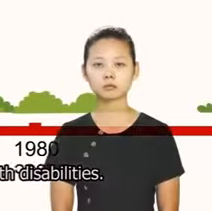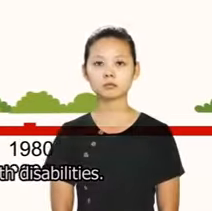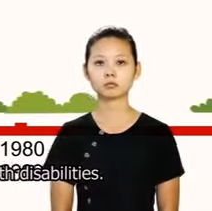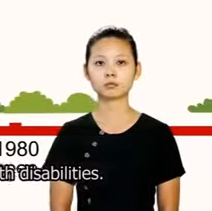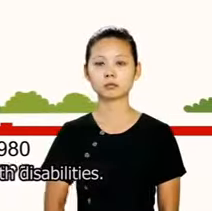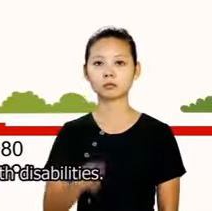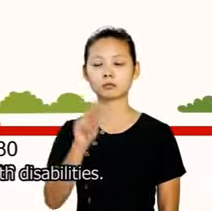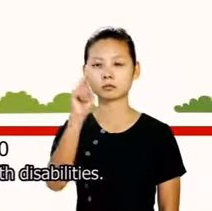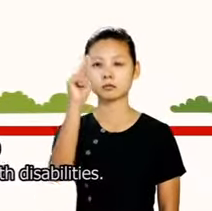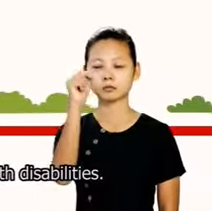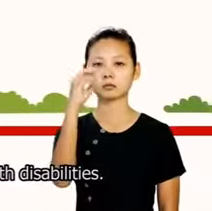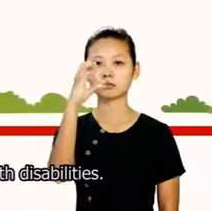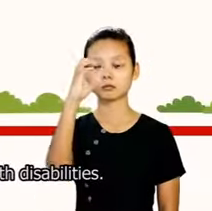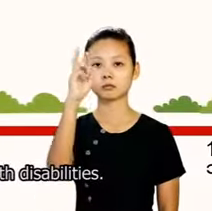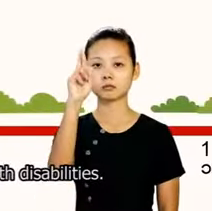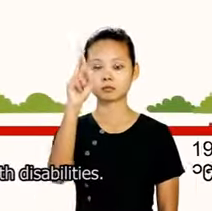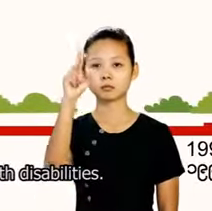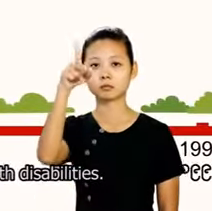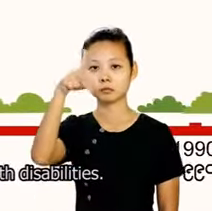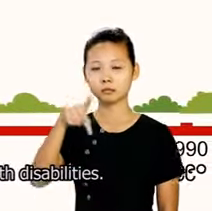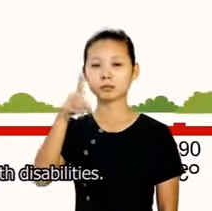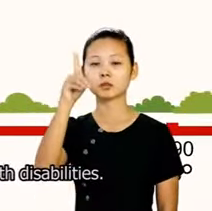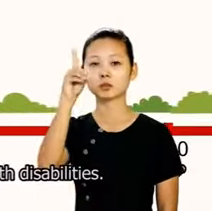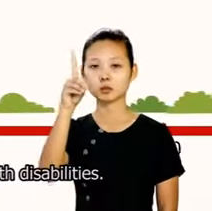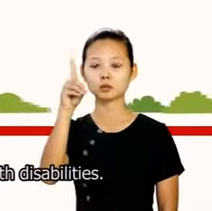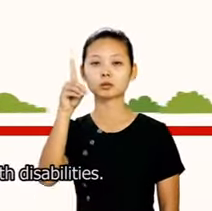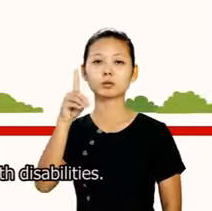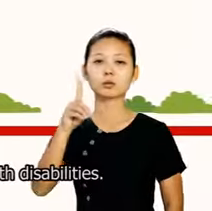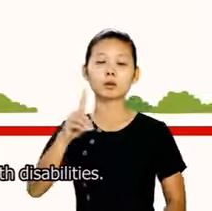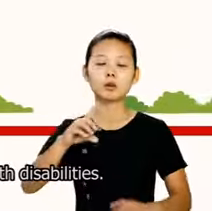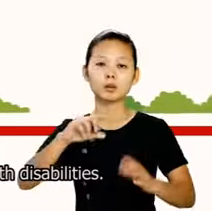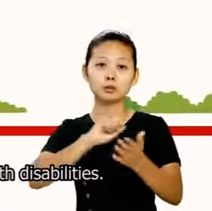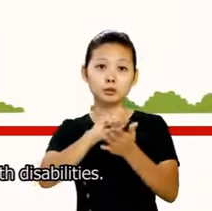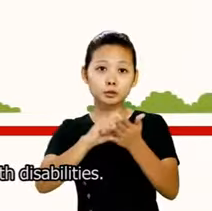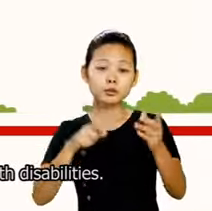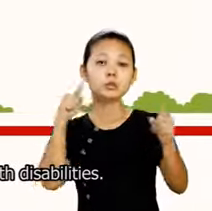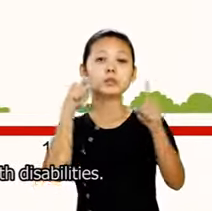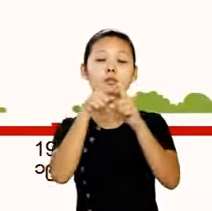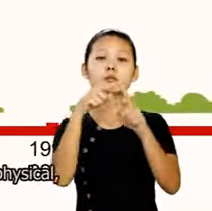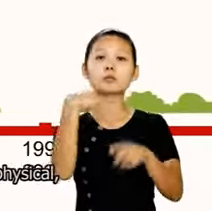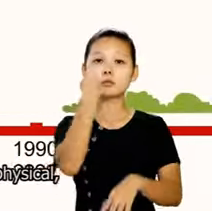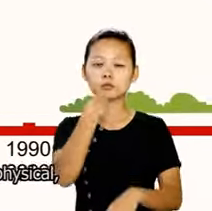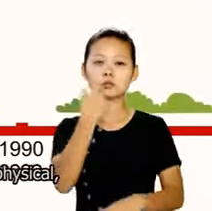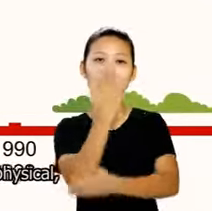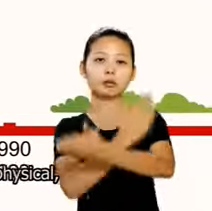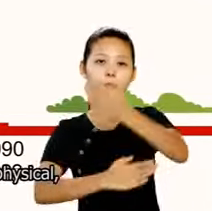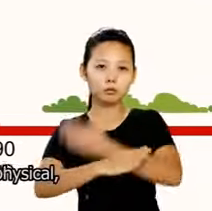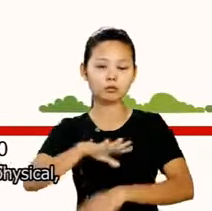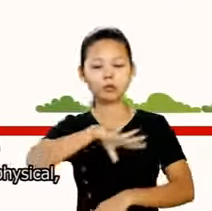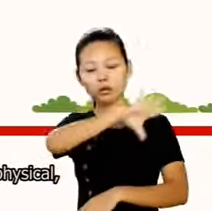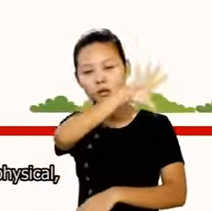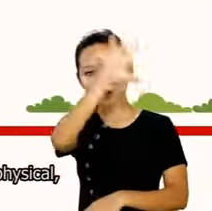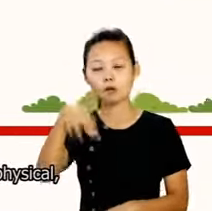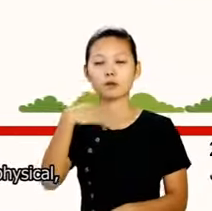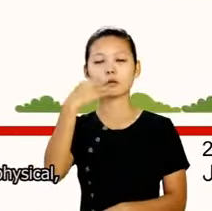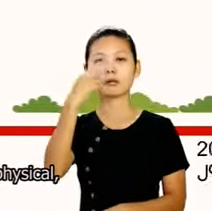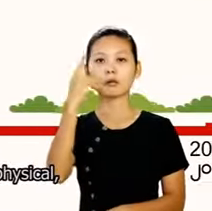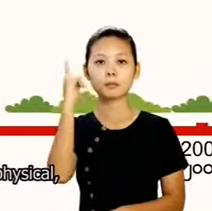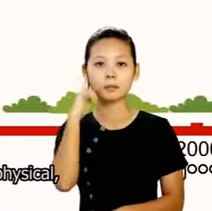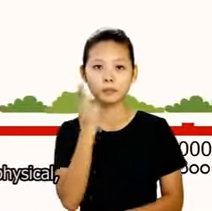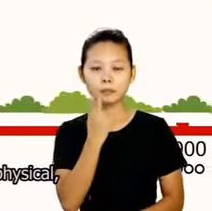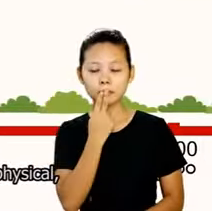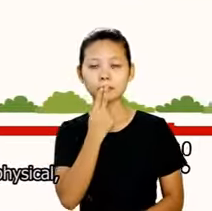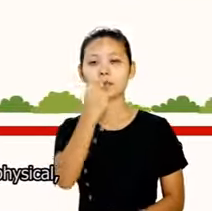UNCRPD is written by and for persons with disabilities. It is for persons with